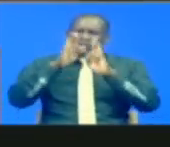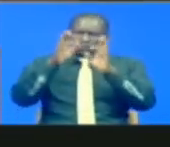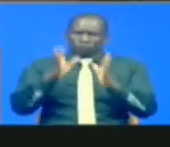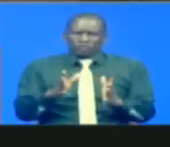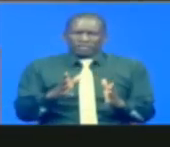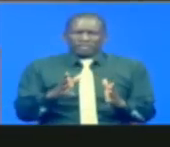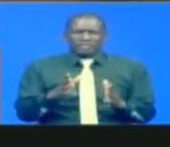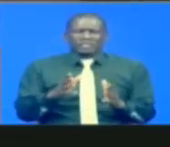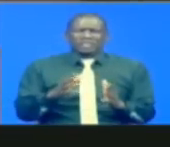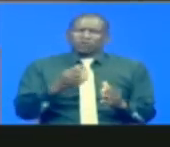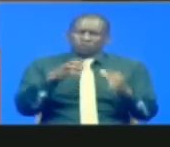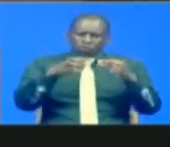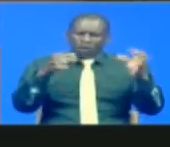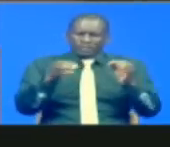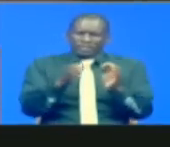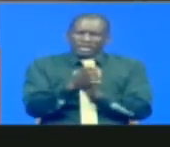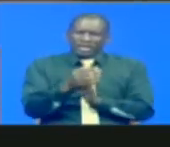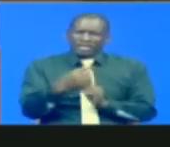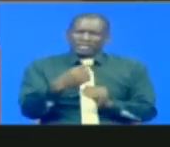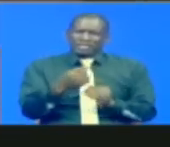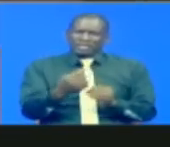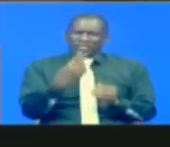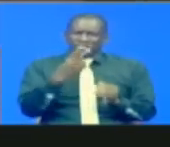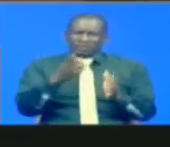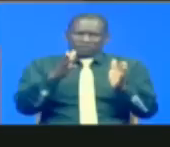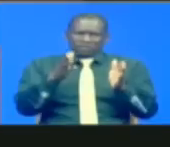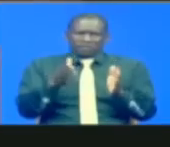and take note of the personal